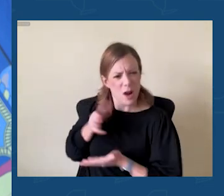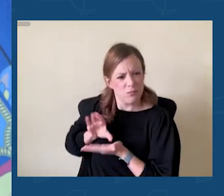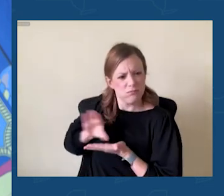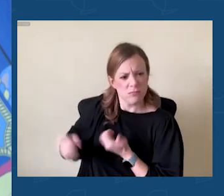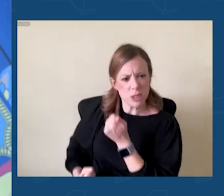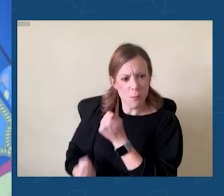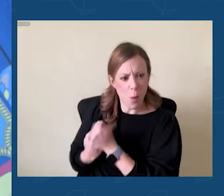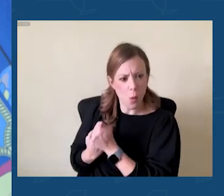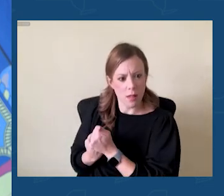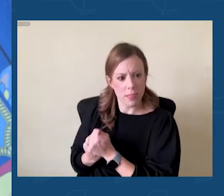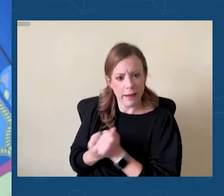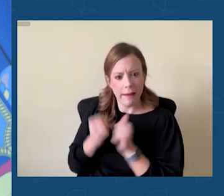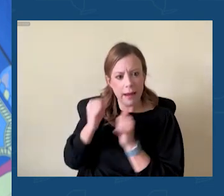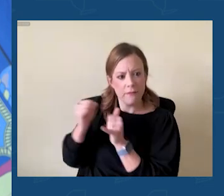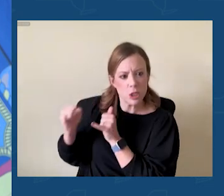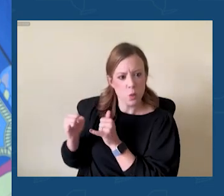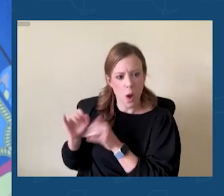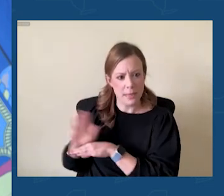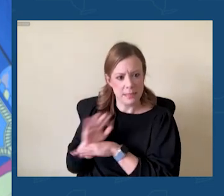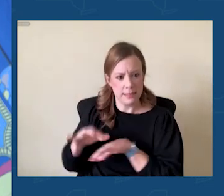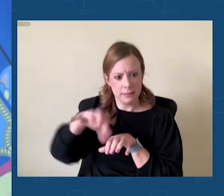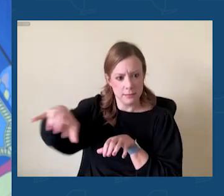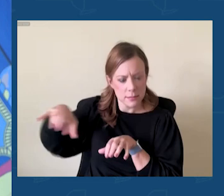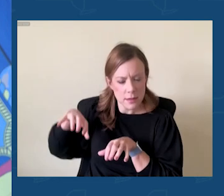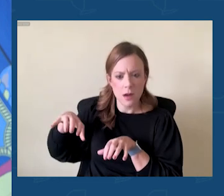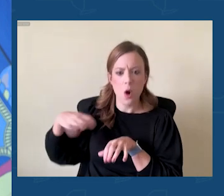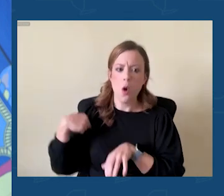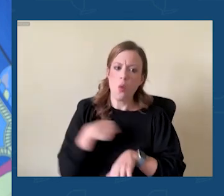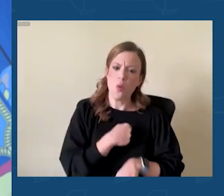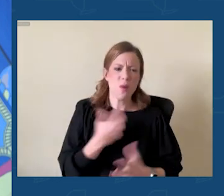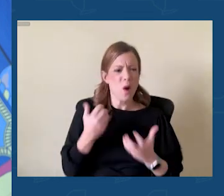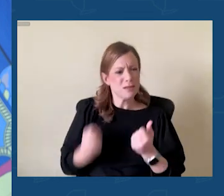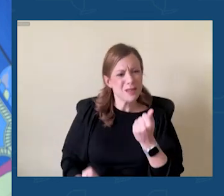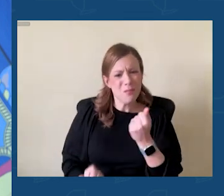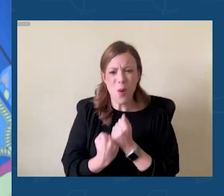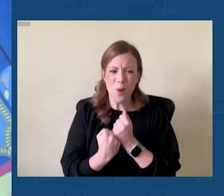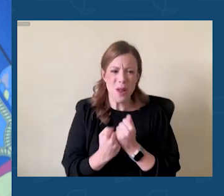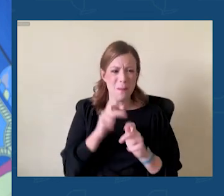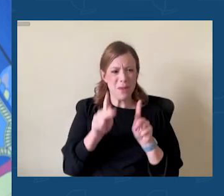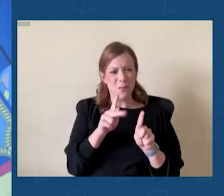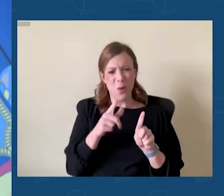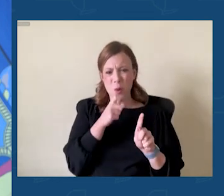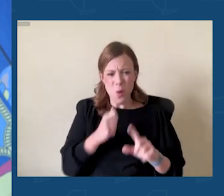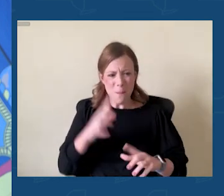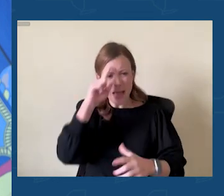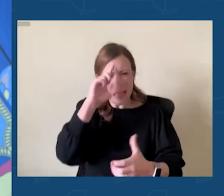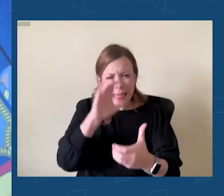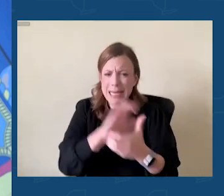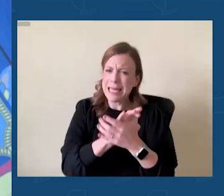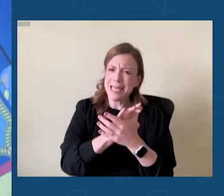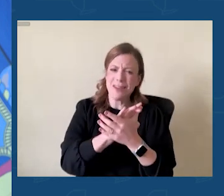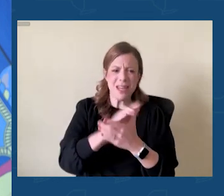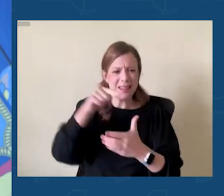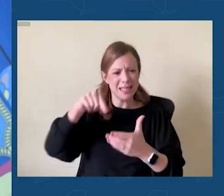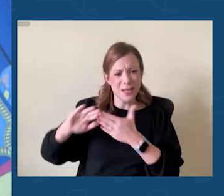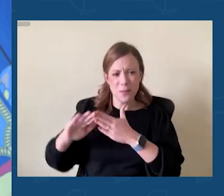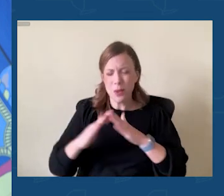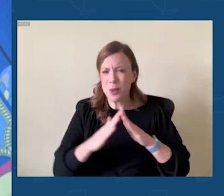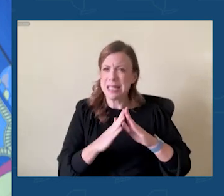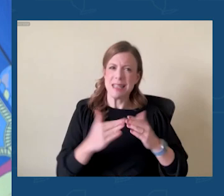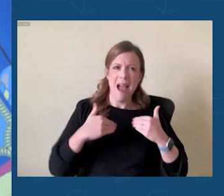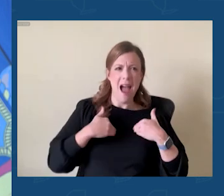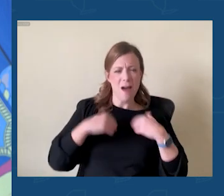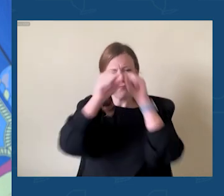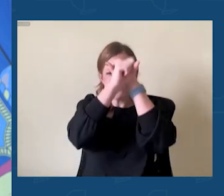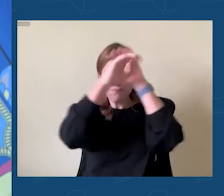the people who believe in these communities with such heart and soul that they've helped us come here today. And I want to